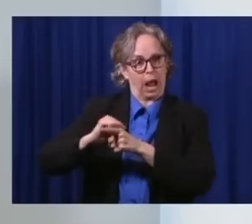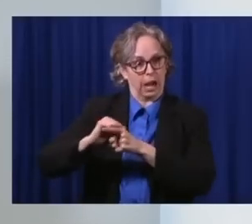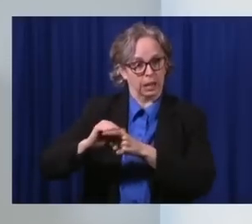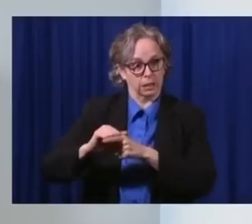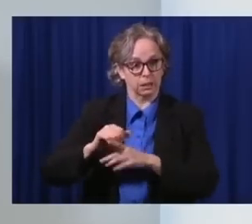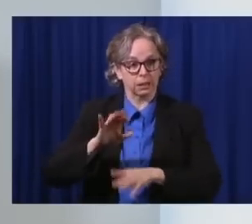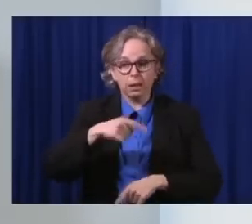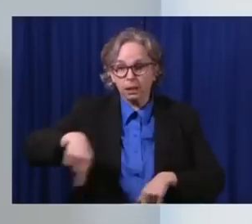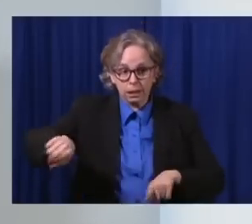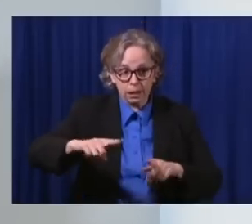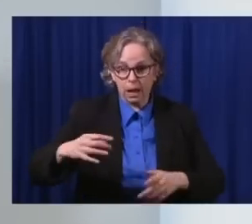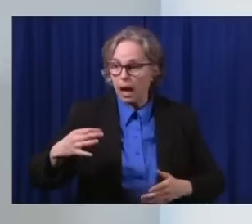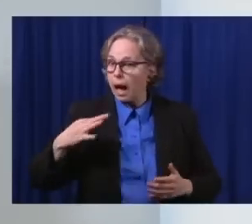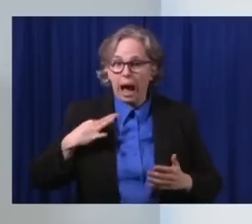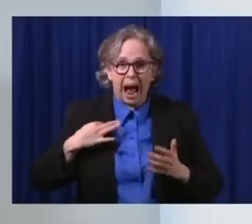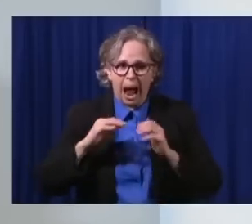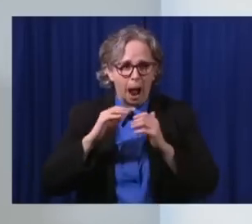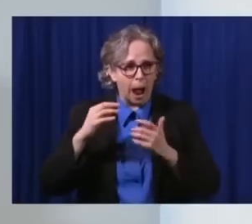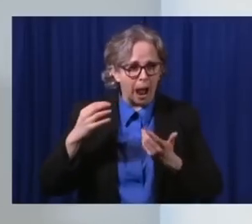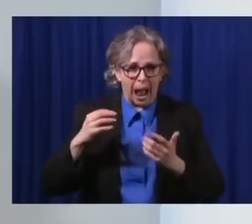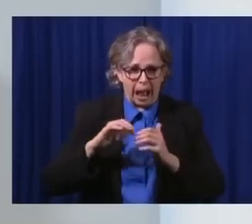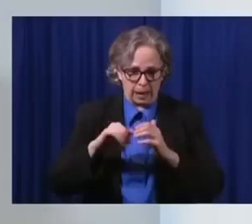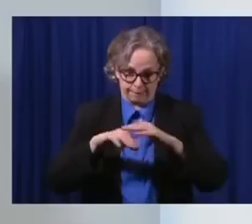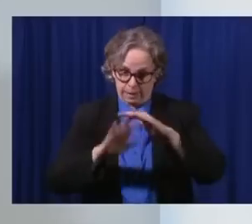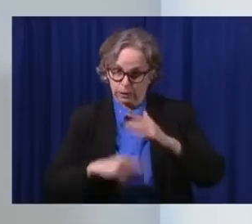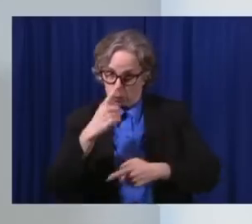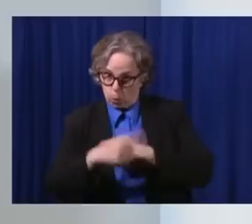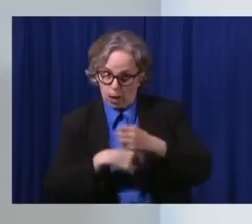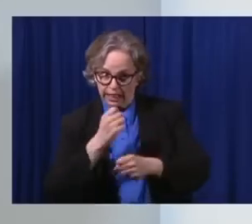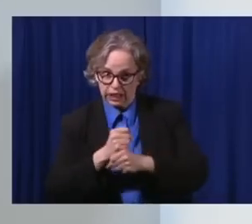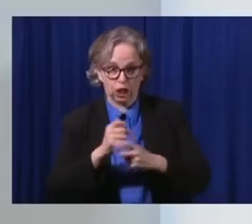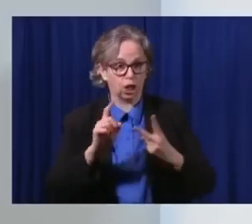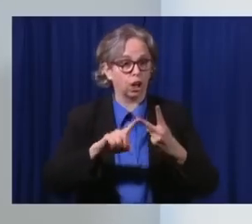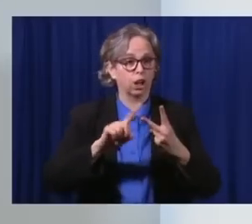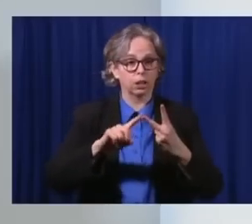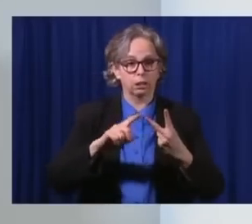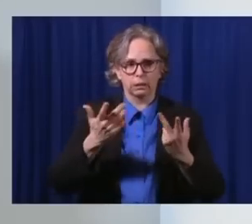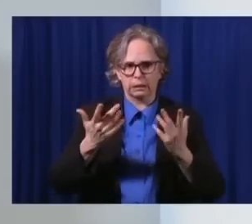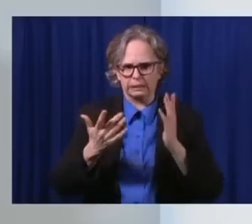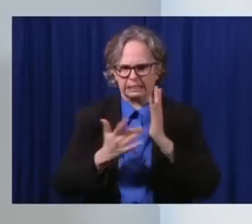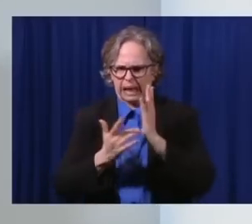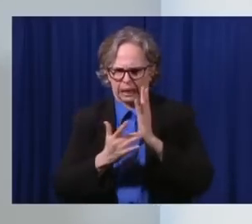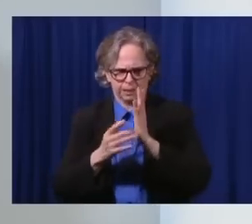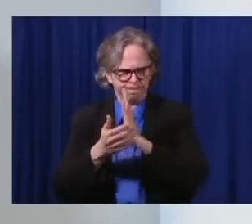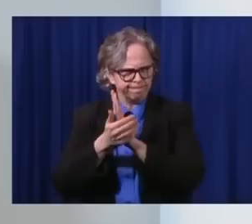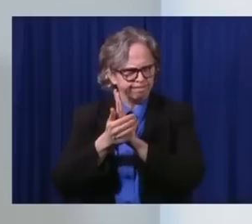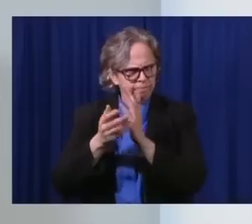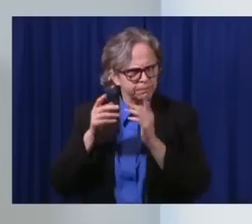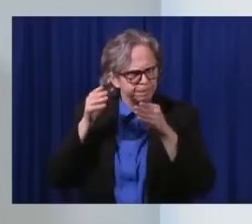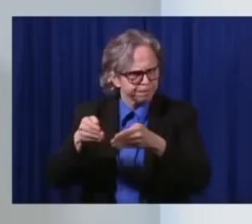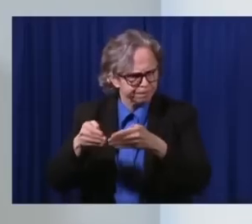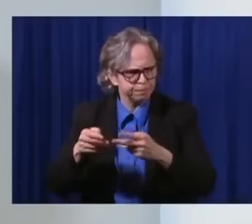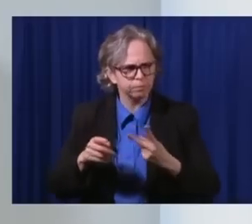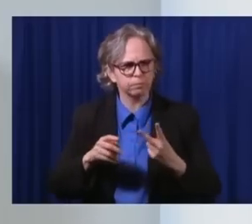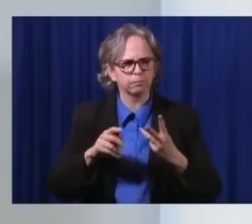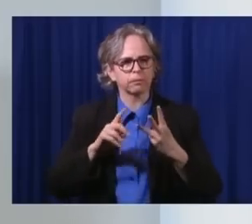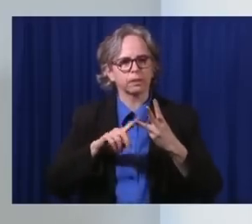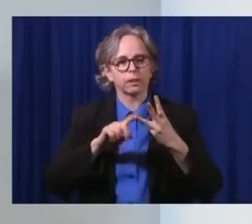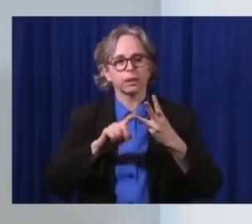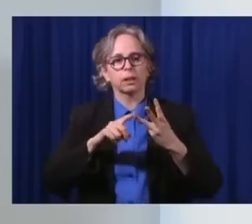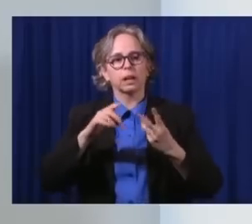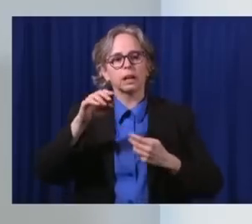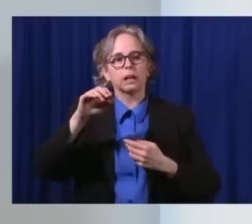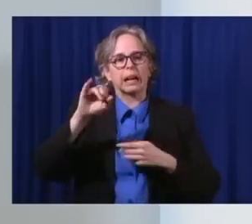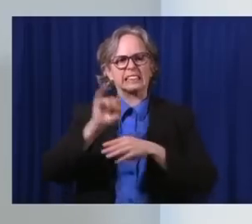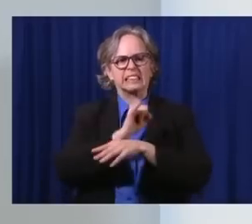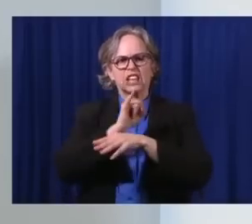1 year, tech-focused, and industry recognized. And that's the new future in the economy. Businesses,